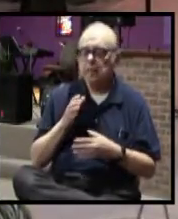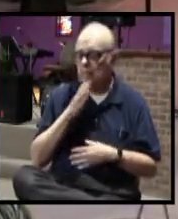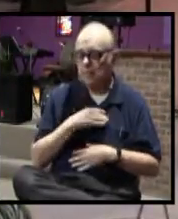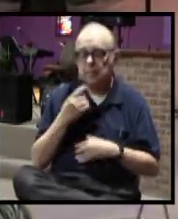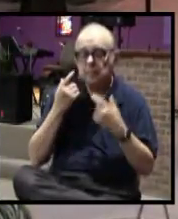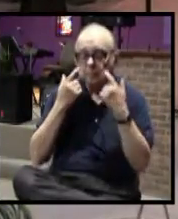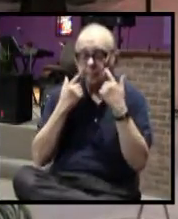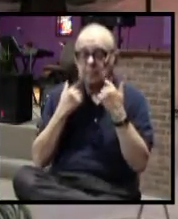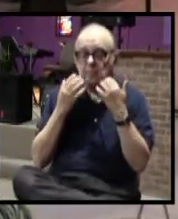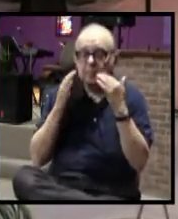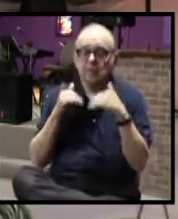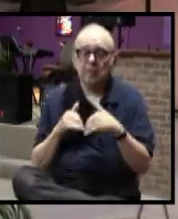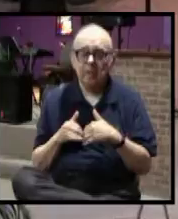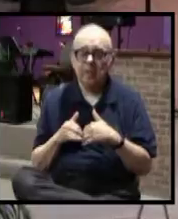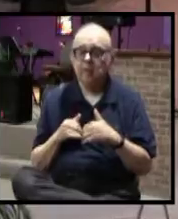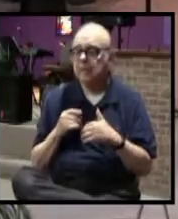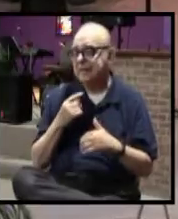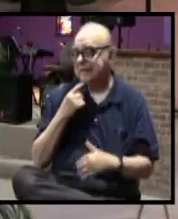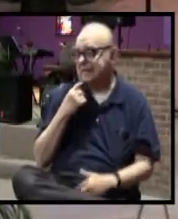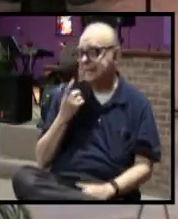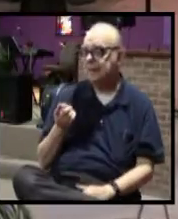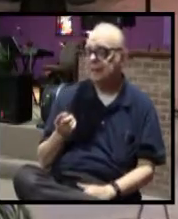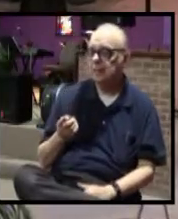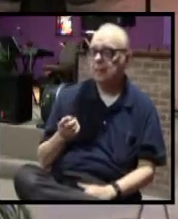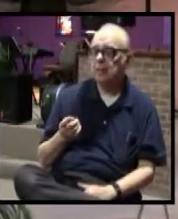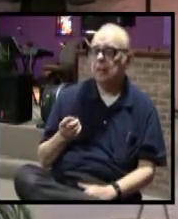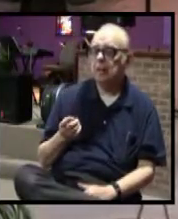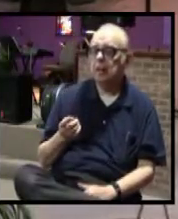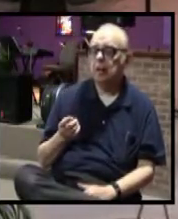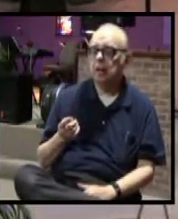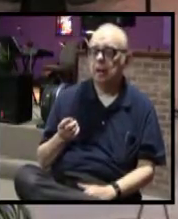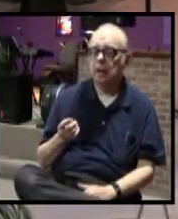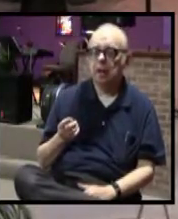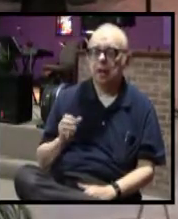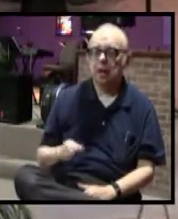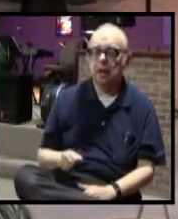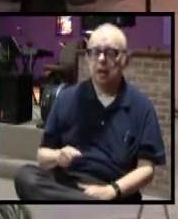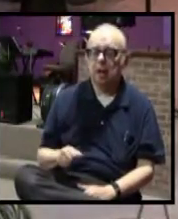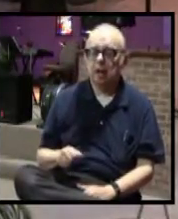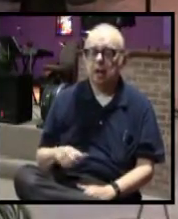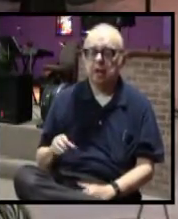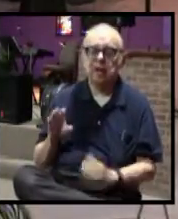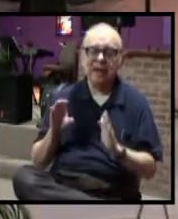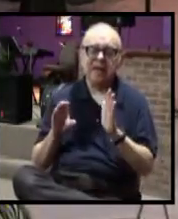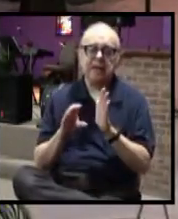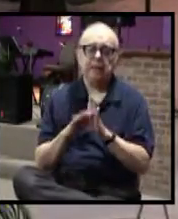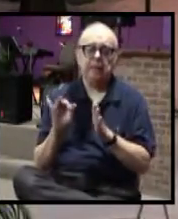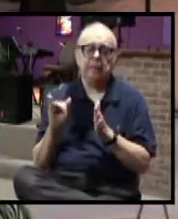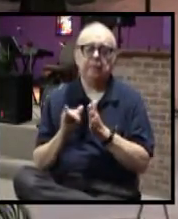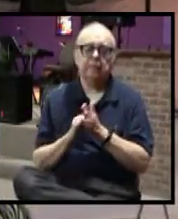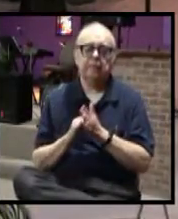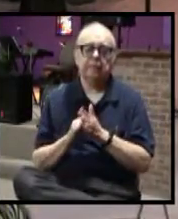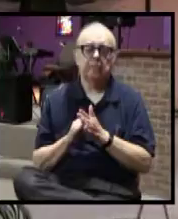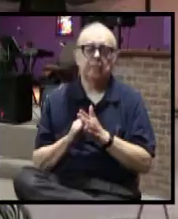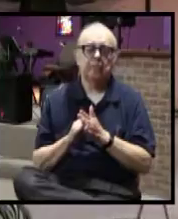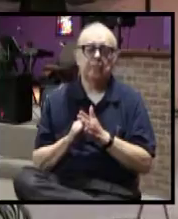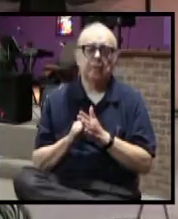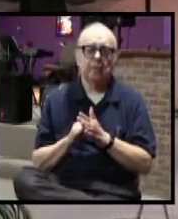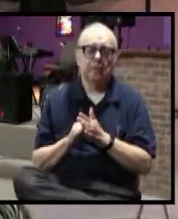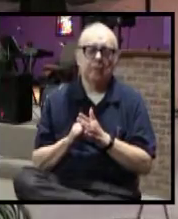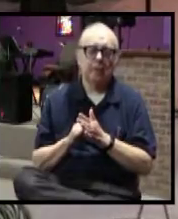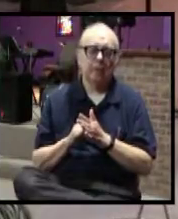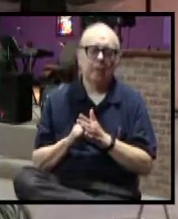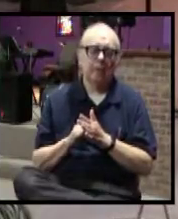She broke down in tears crying. She says, can I take a picture of this